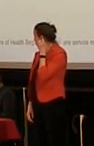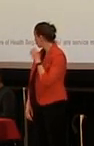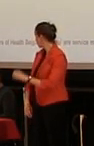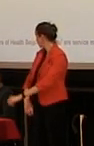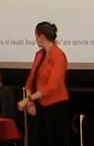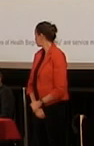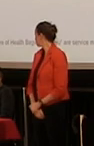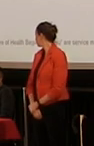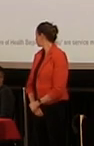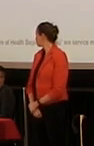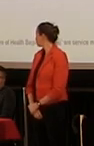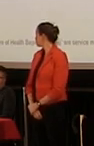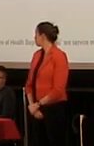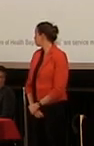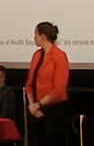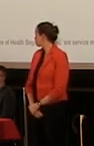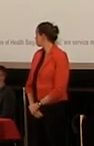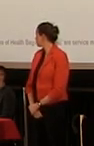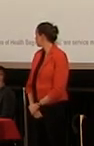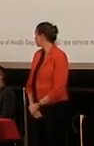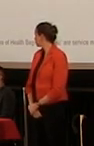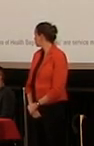Thought we were on.